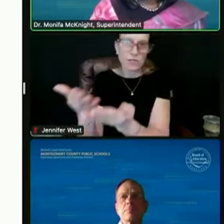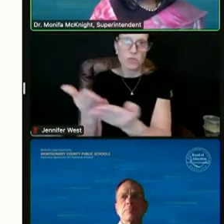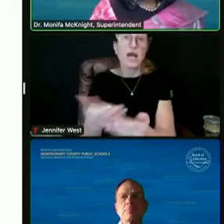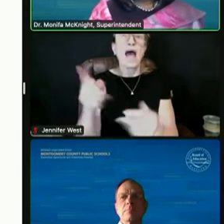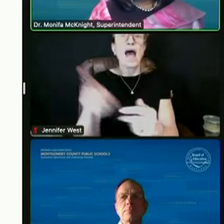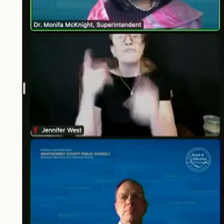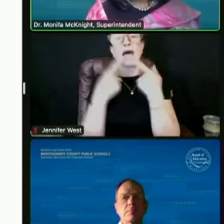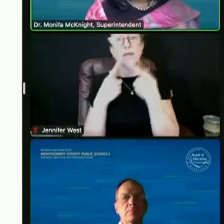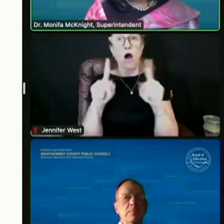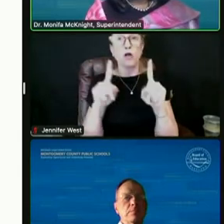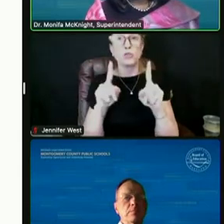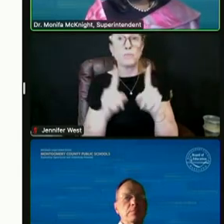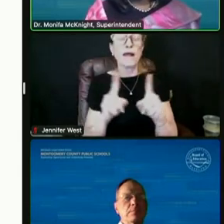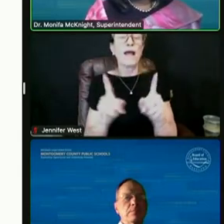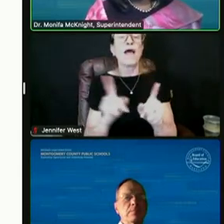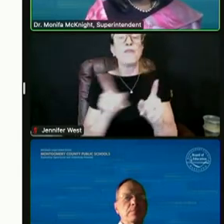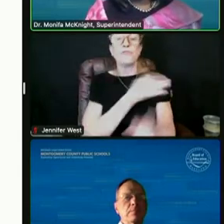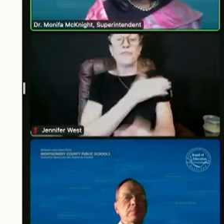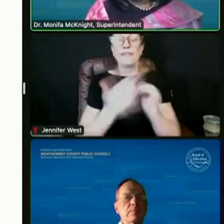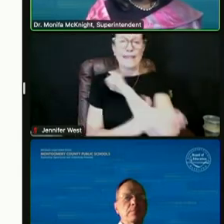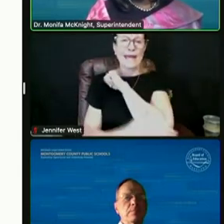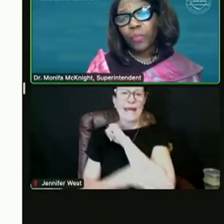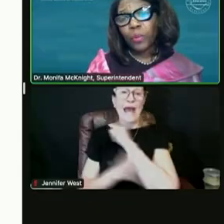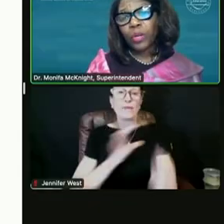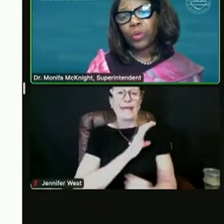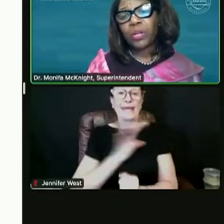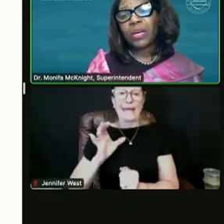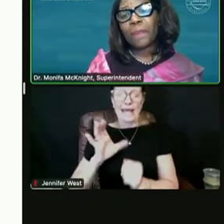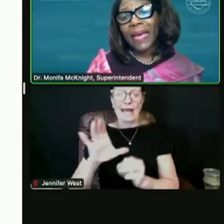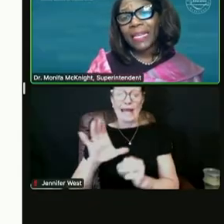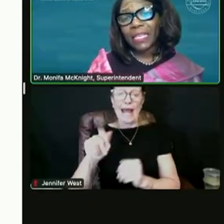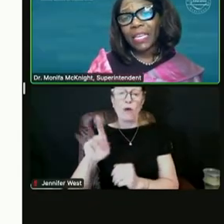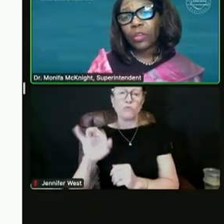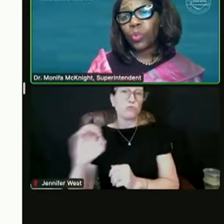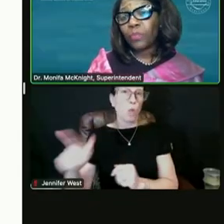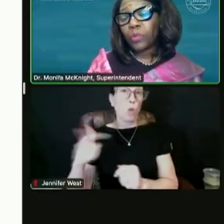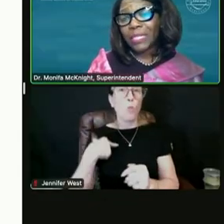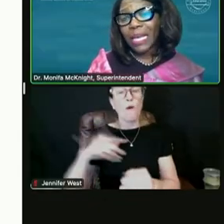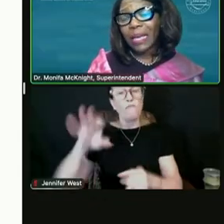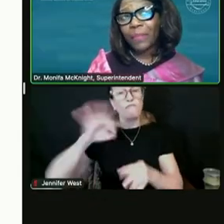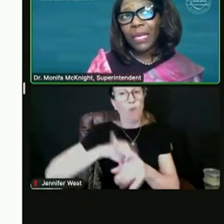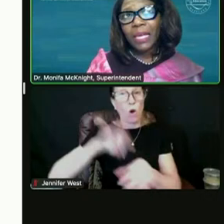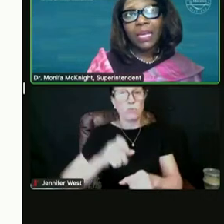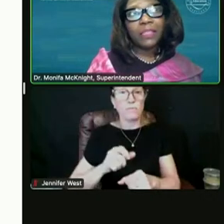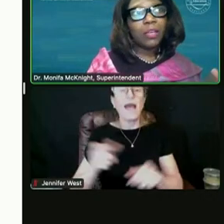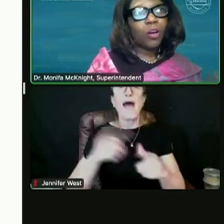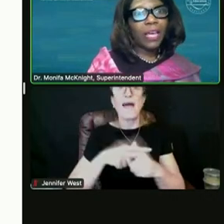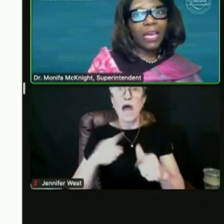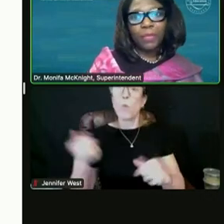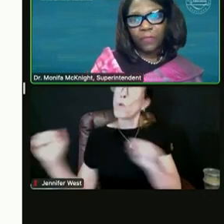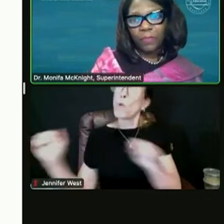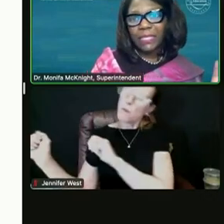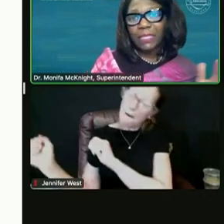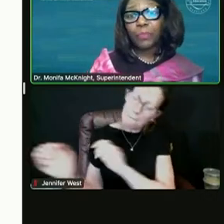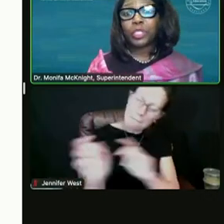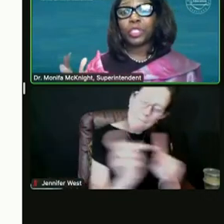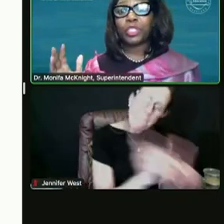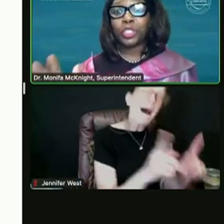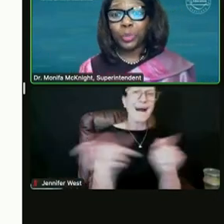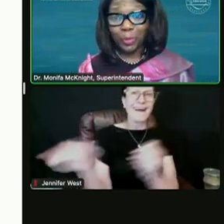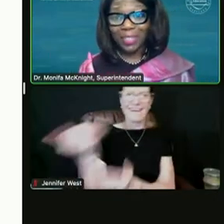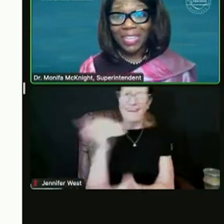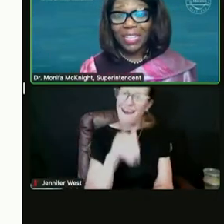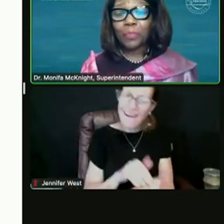budget. And then after they do that, our board will come back together one more time. And this all happens from December